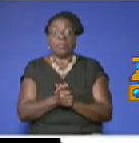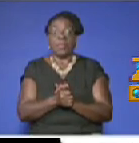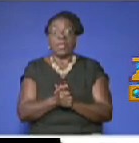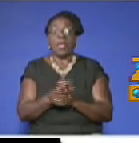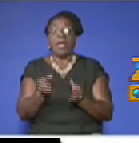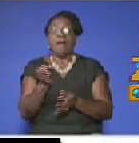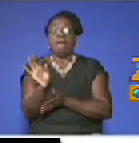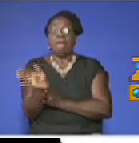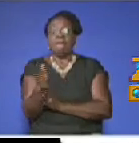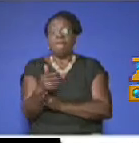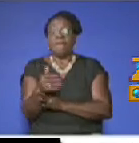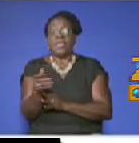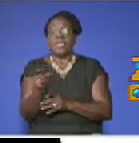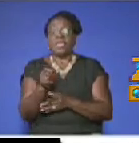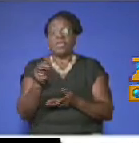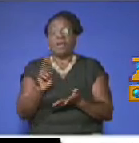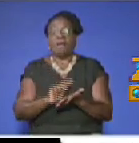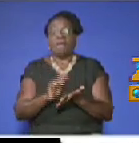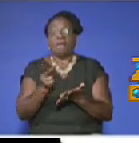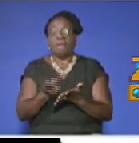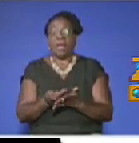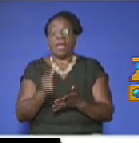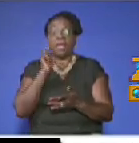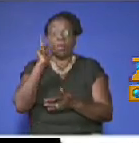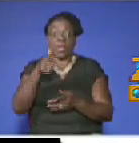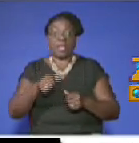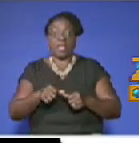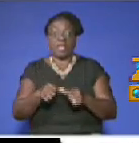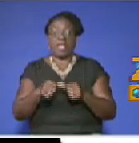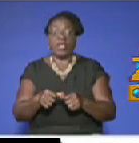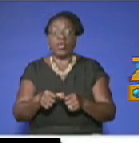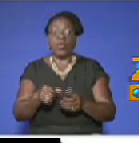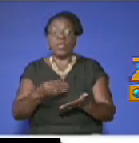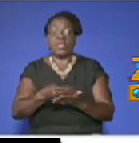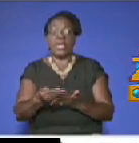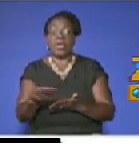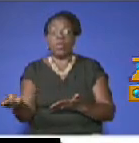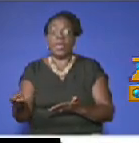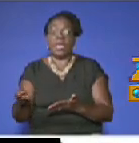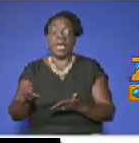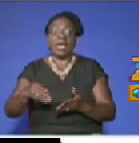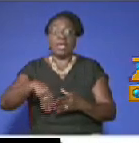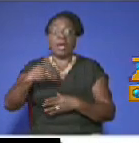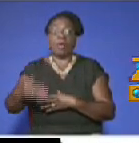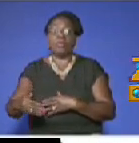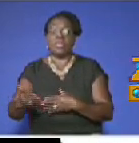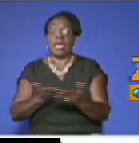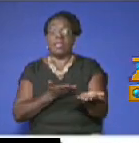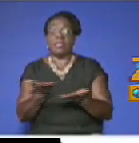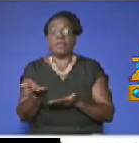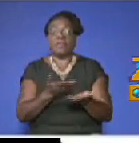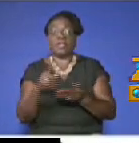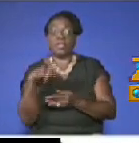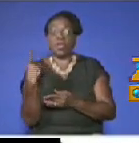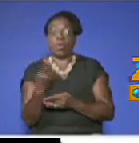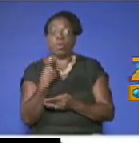Fish fry establishments will continue with takeaway and curbside services